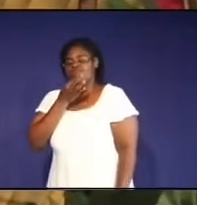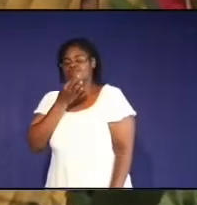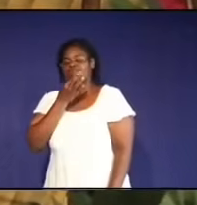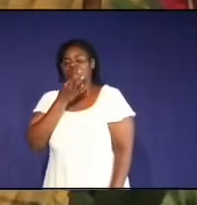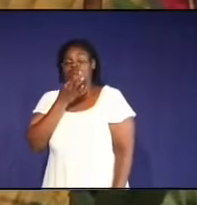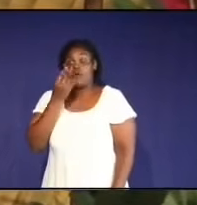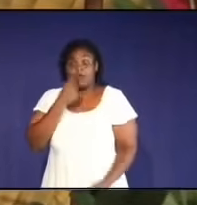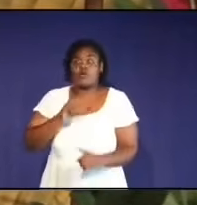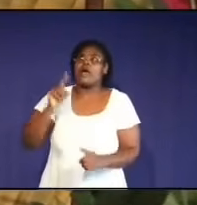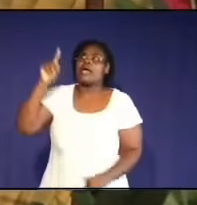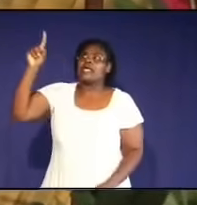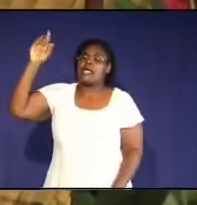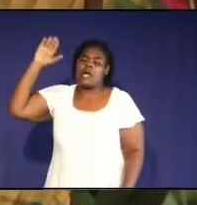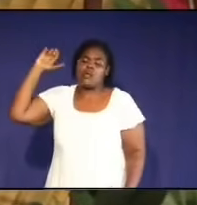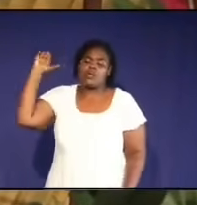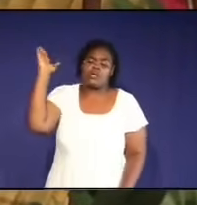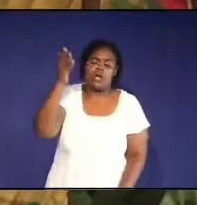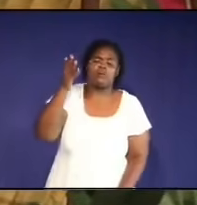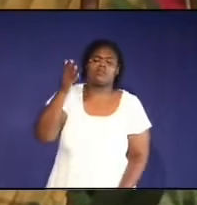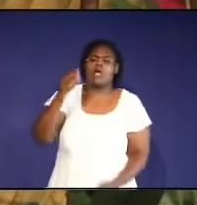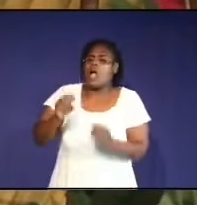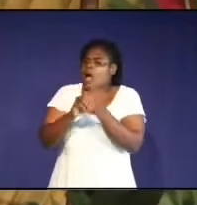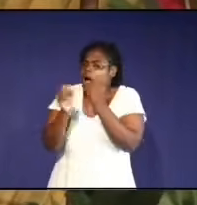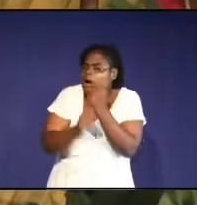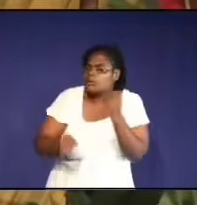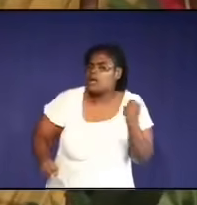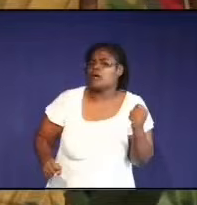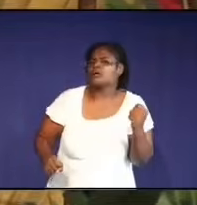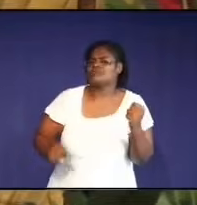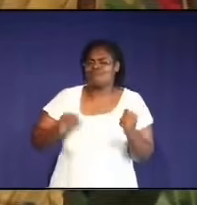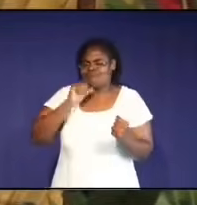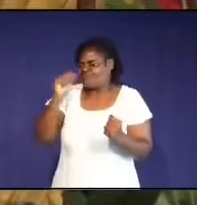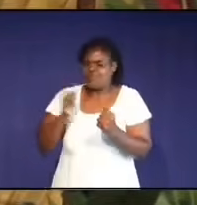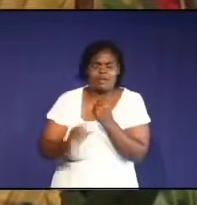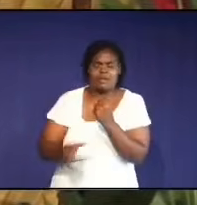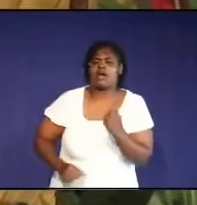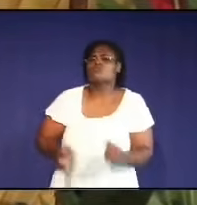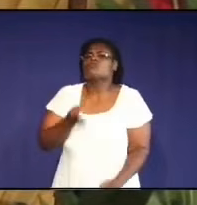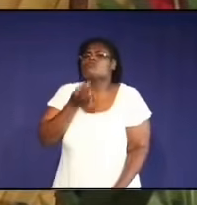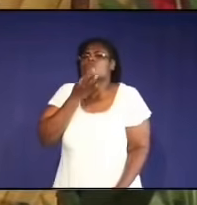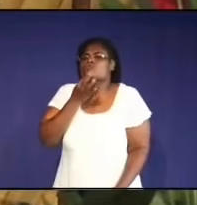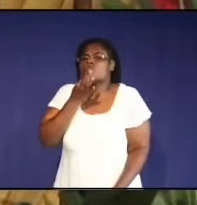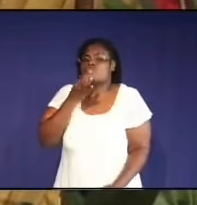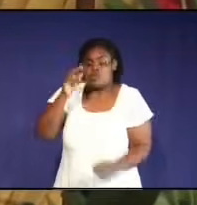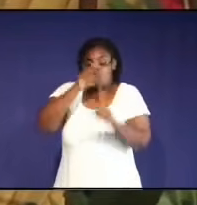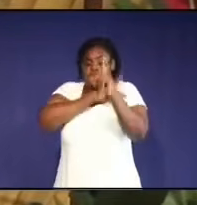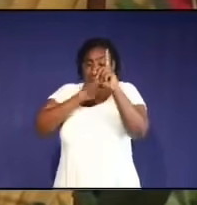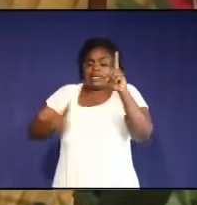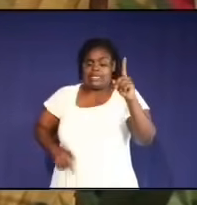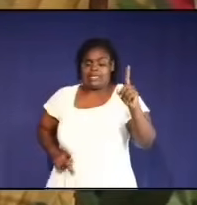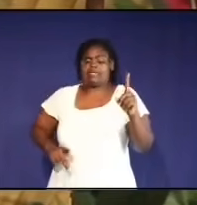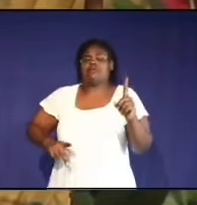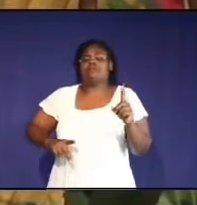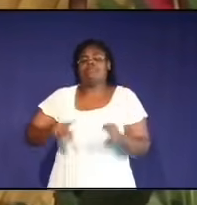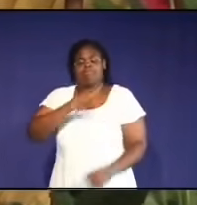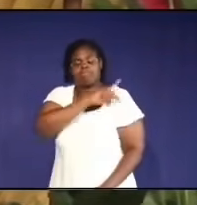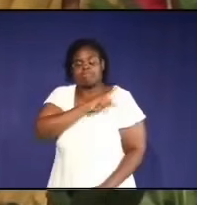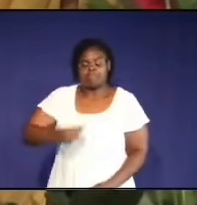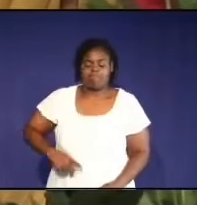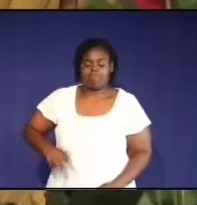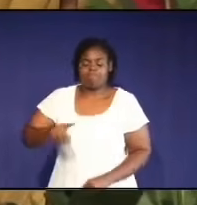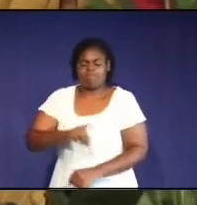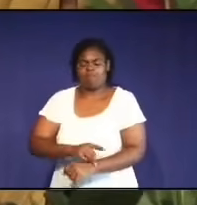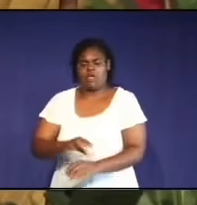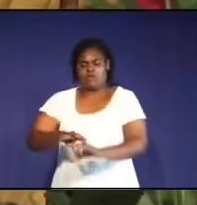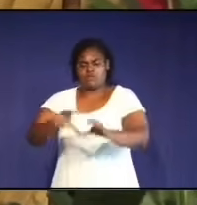shall come will come. How long? Not long. For the kingdoms of this world shall become